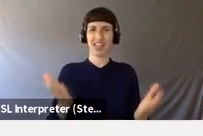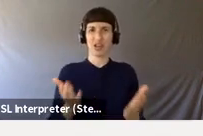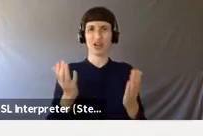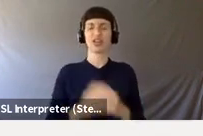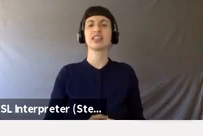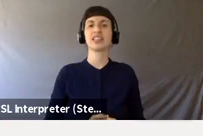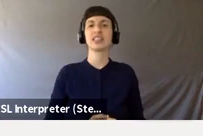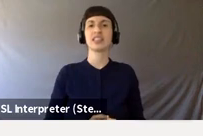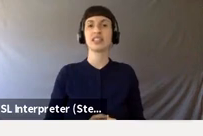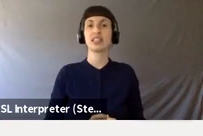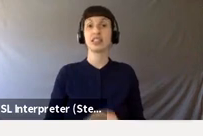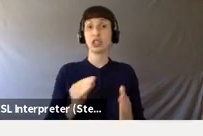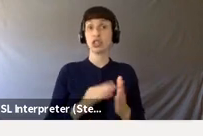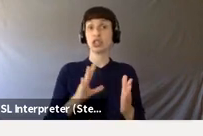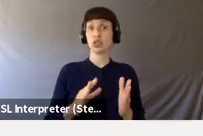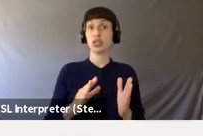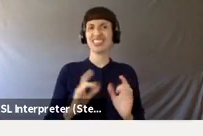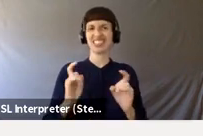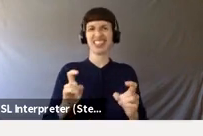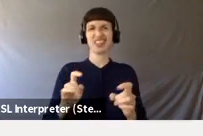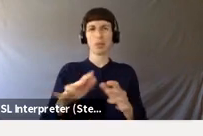students, all of us, a space to learn.